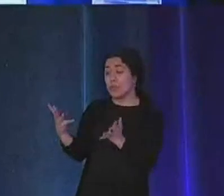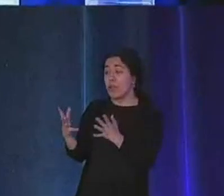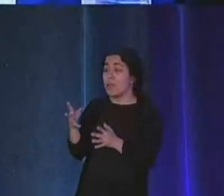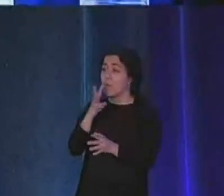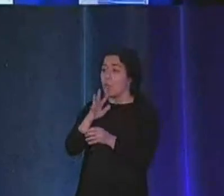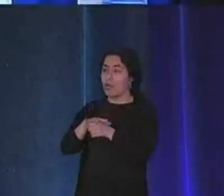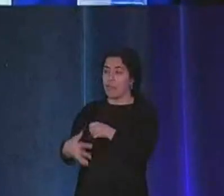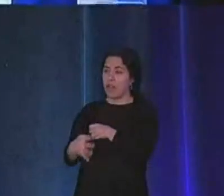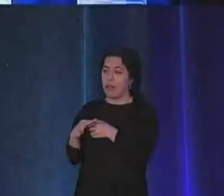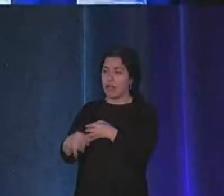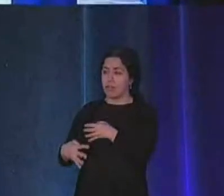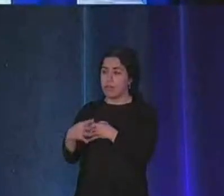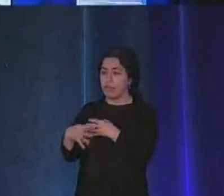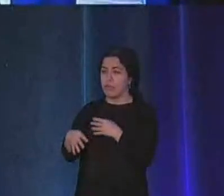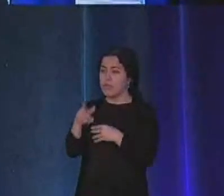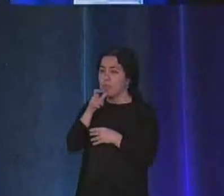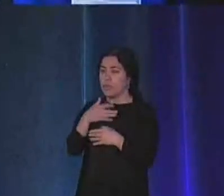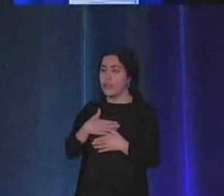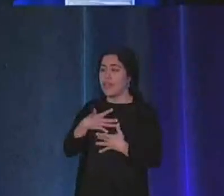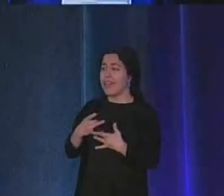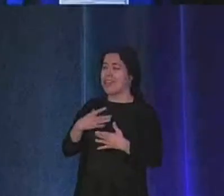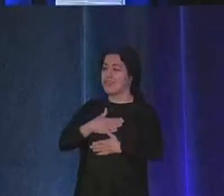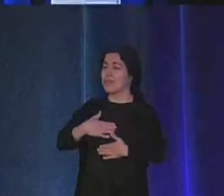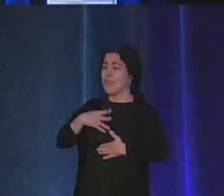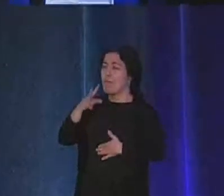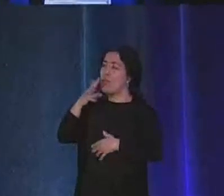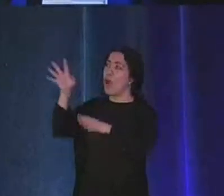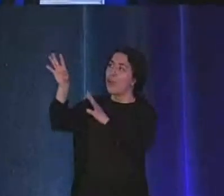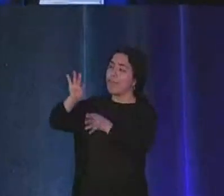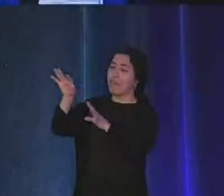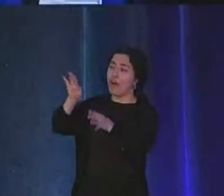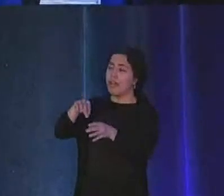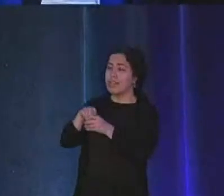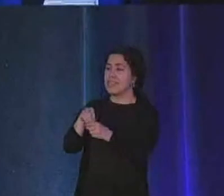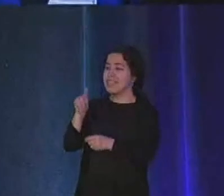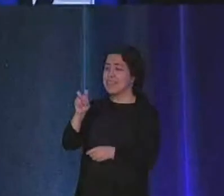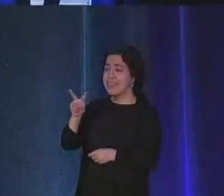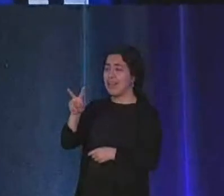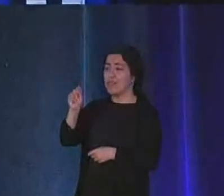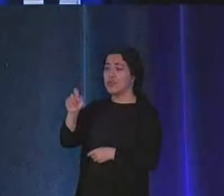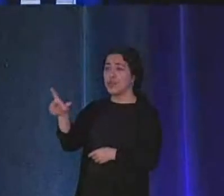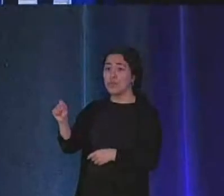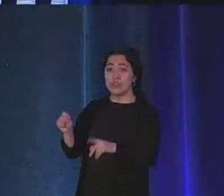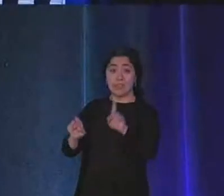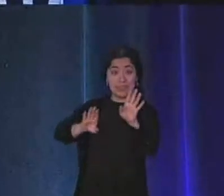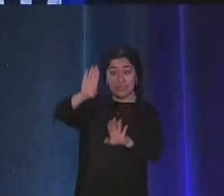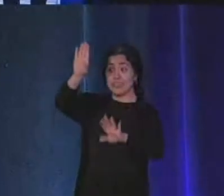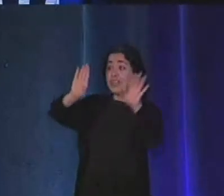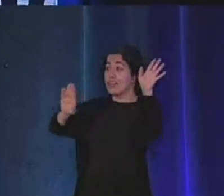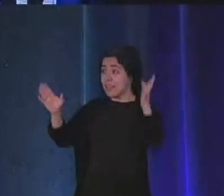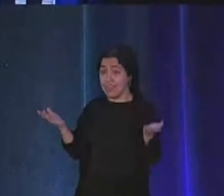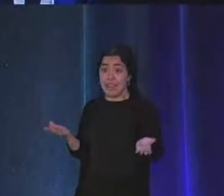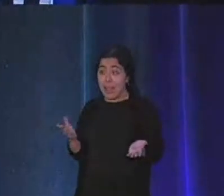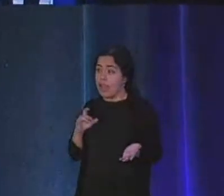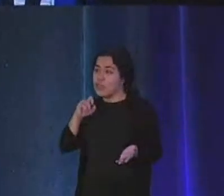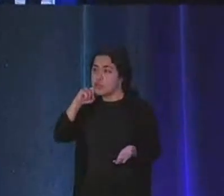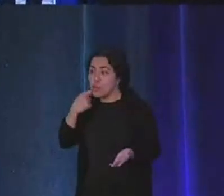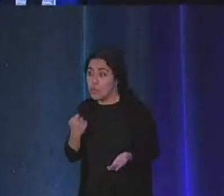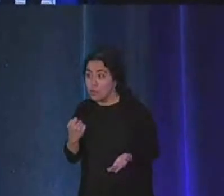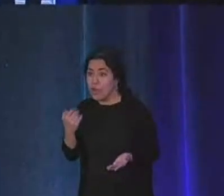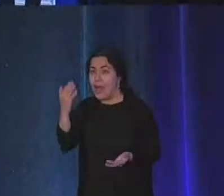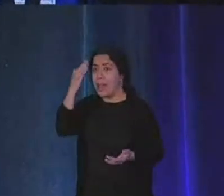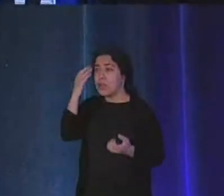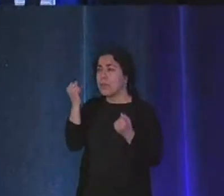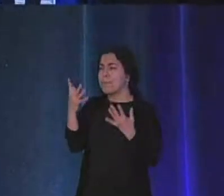Waterfall. Who here likes to look at the Waterfall in DevTools or anything? I mean, it's cool because I know a lot of you